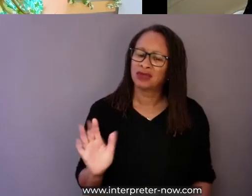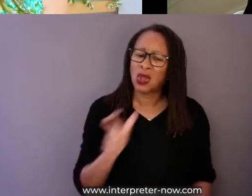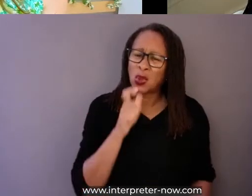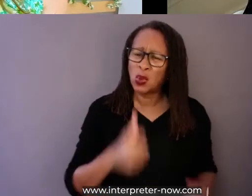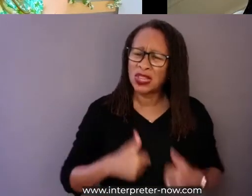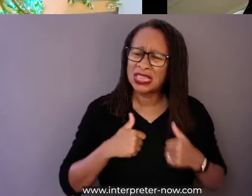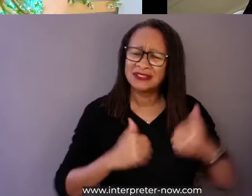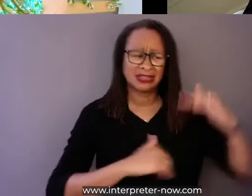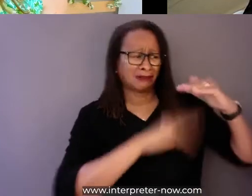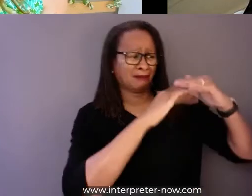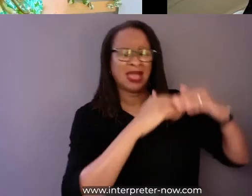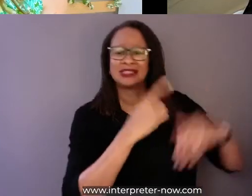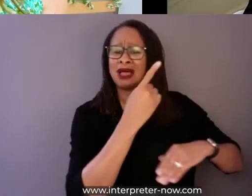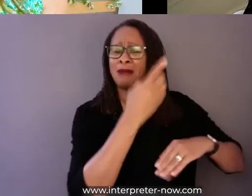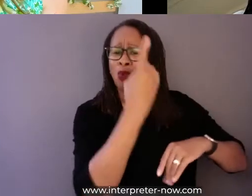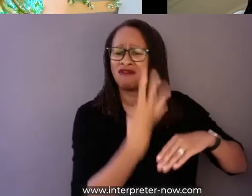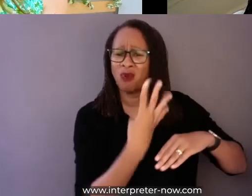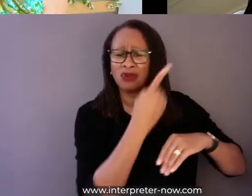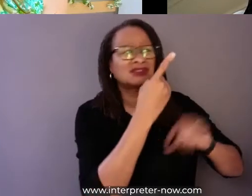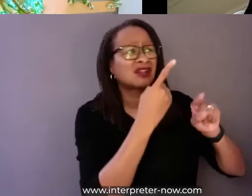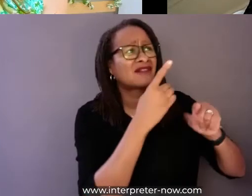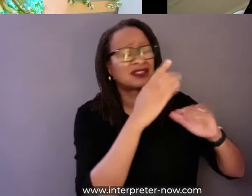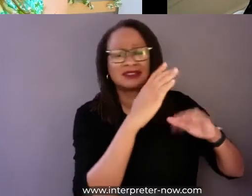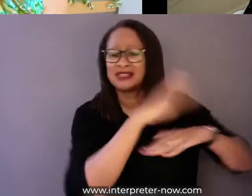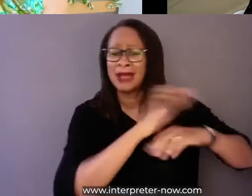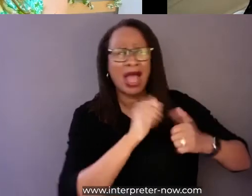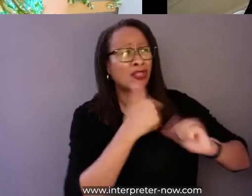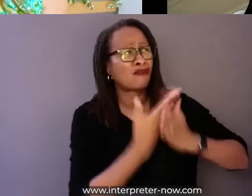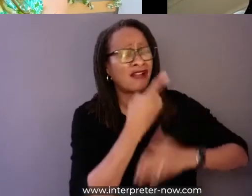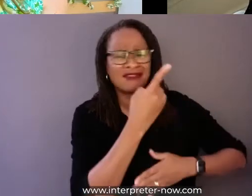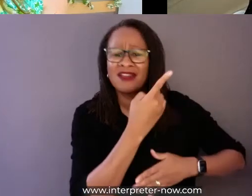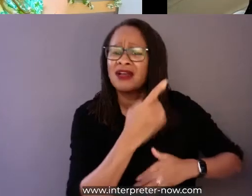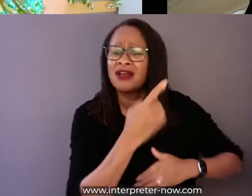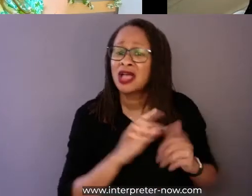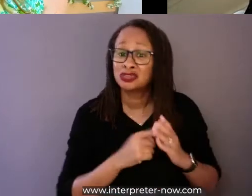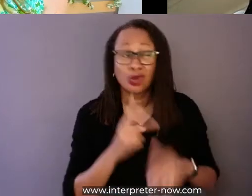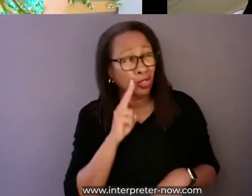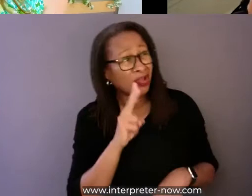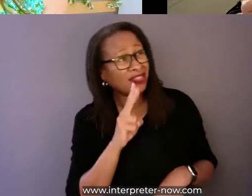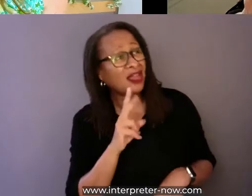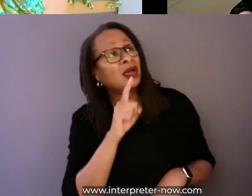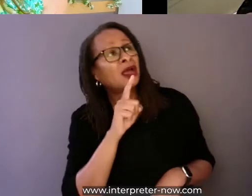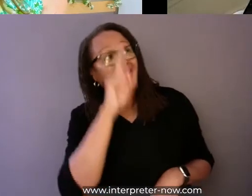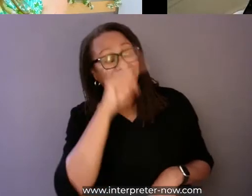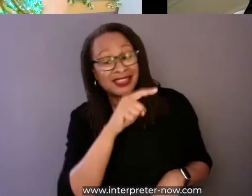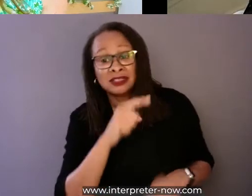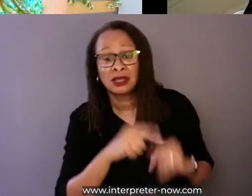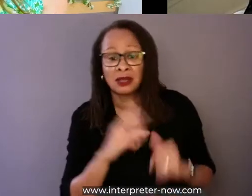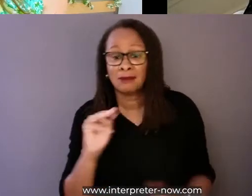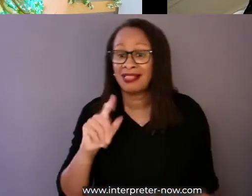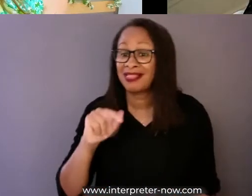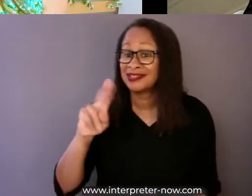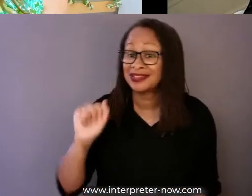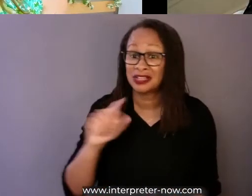on that top quartile of the cap table, and how do those folks get there? And so I started looking at that, and I was like, okay, well, these are, and Melinda,